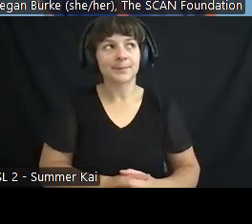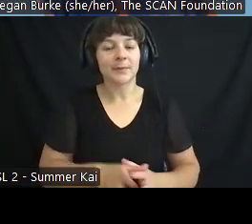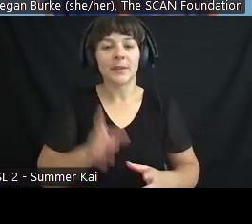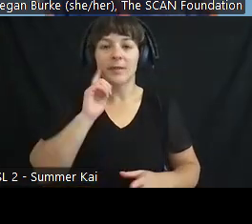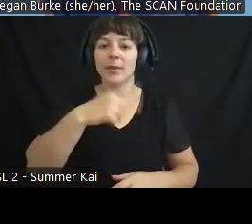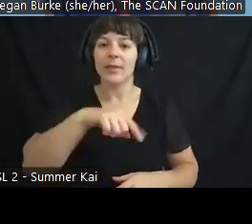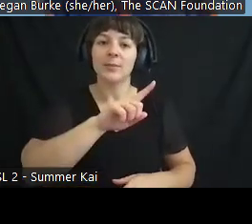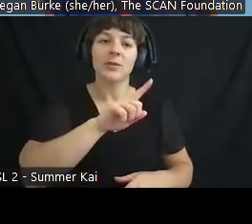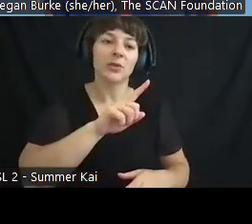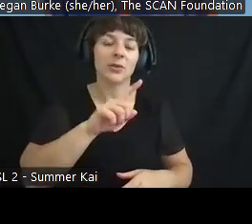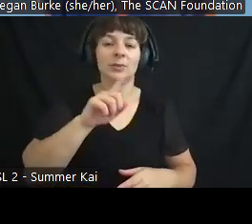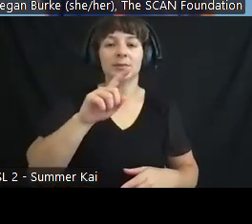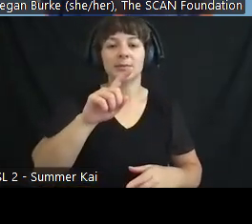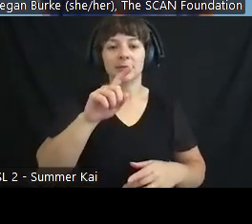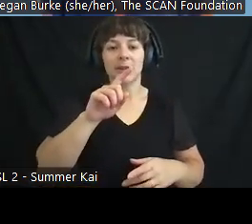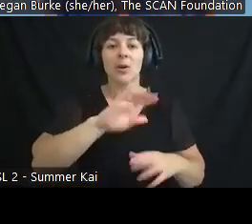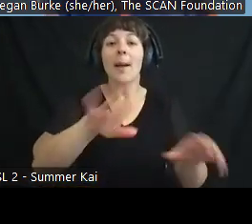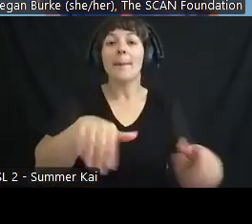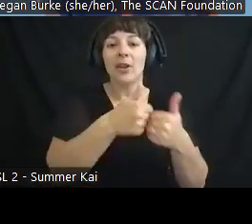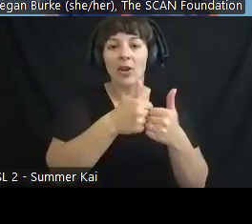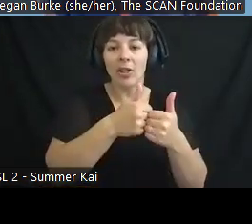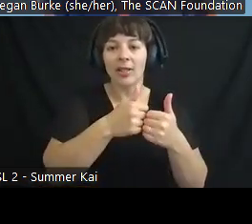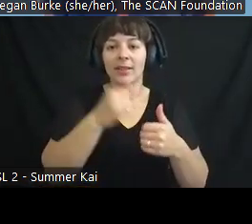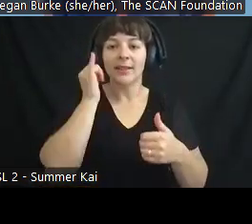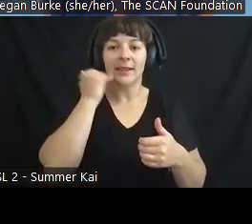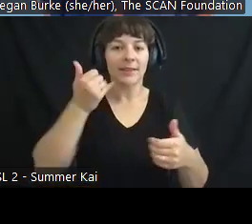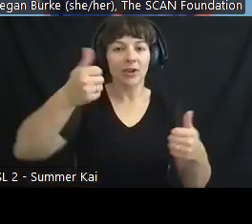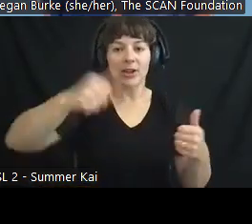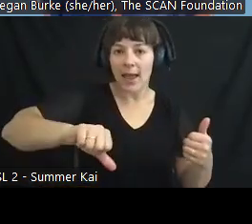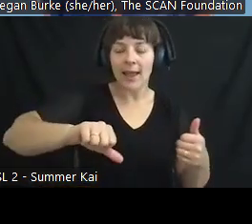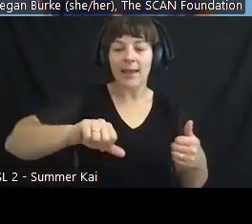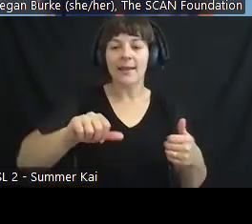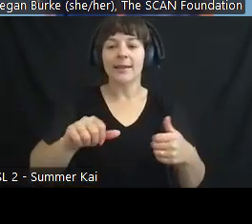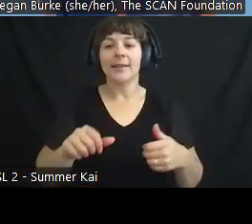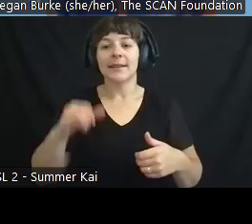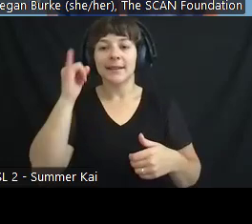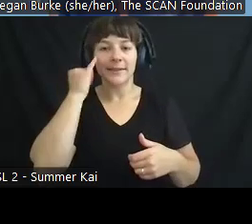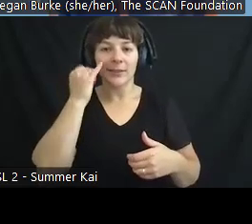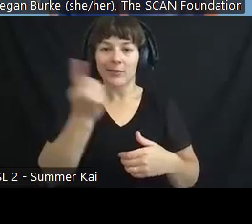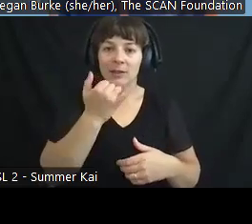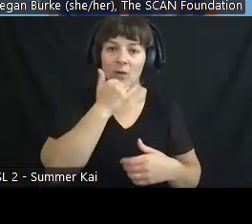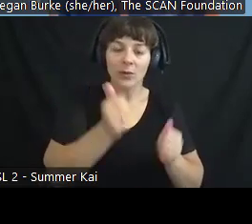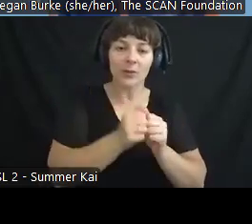appeal when there's been a denial or to report if there's a concern with the service, but sometimes